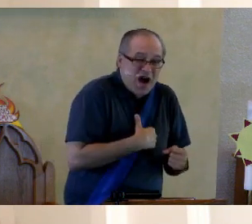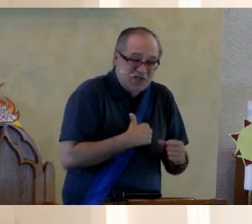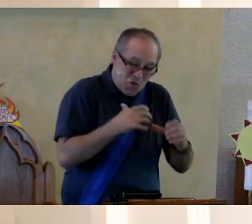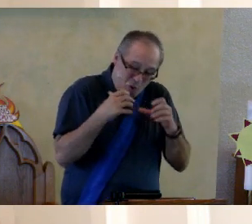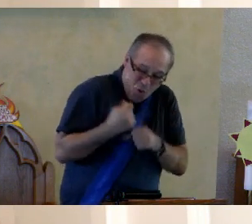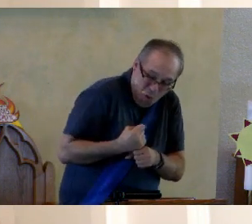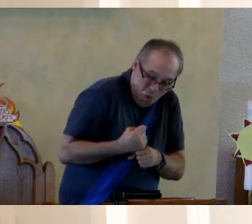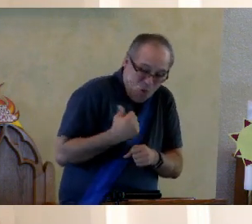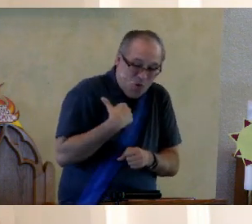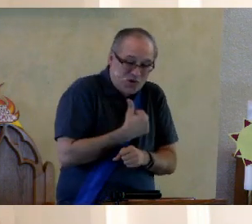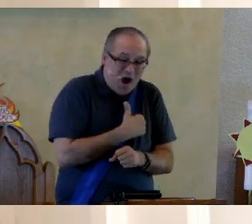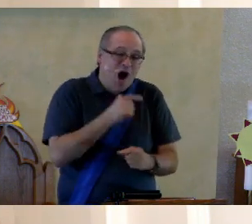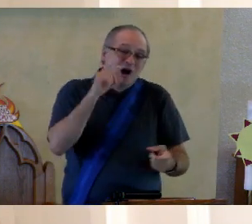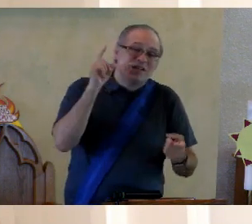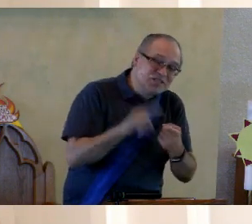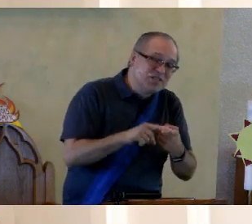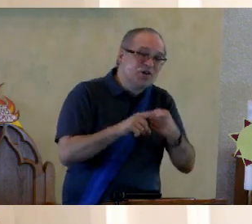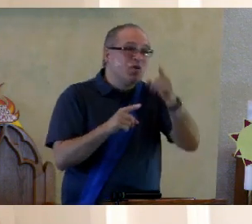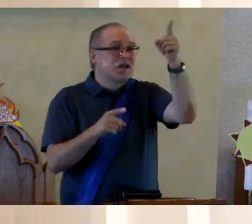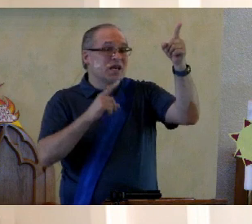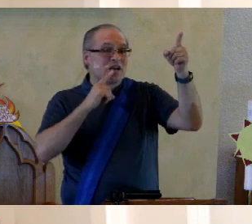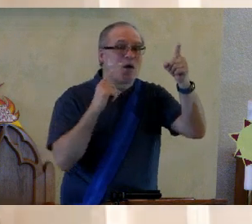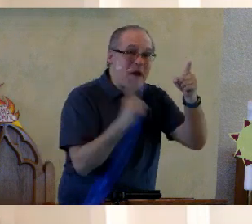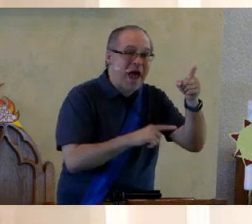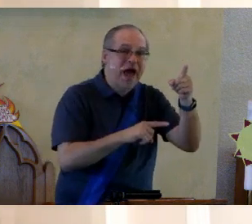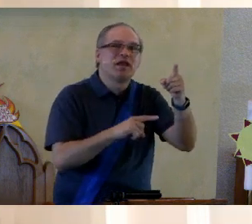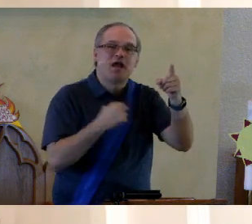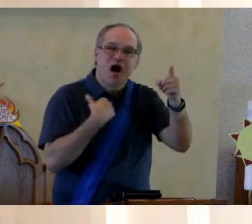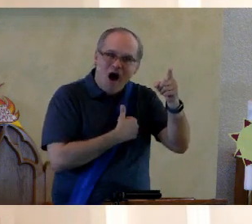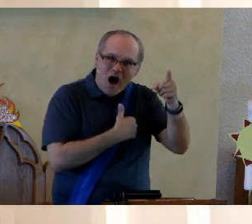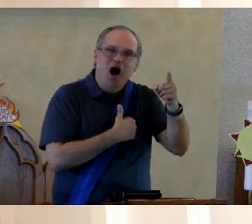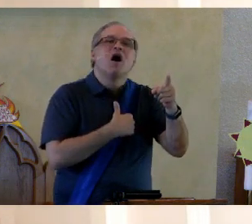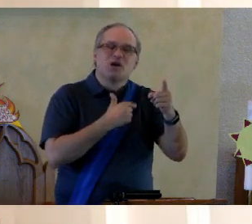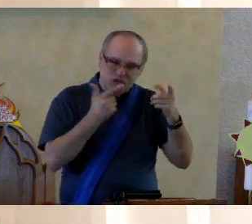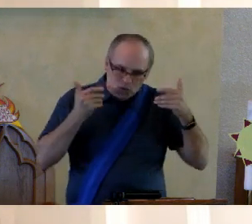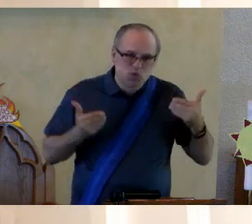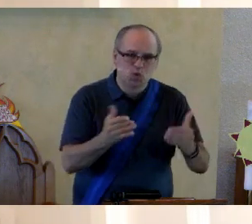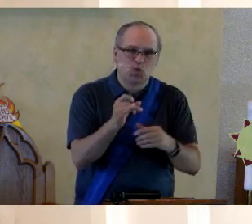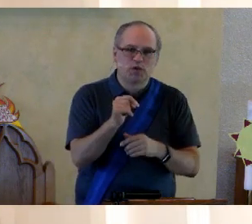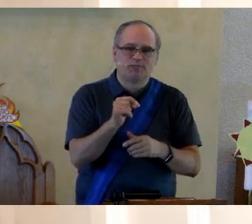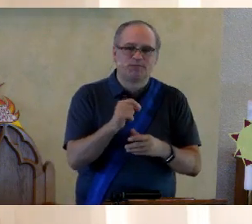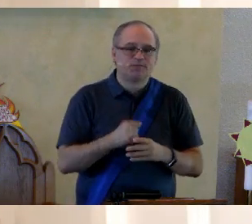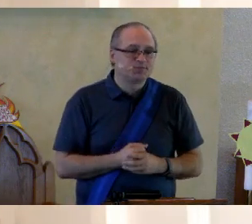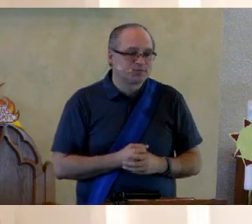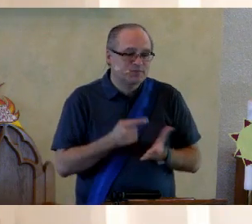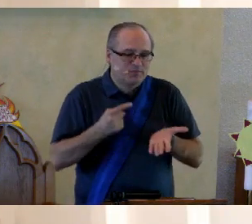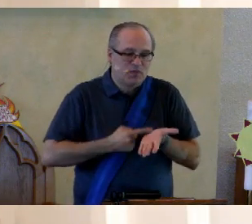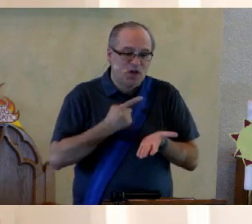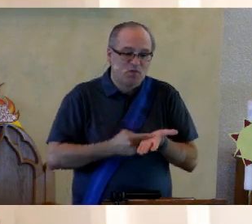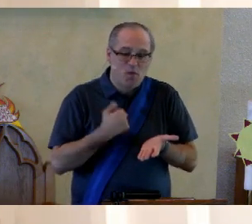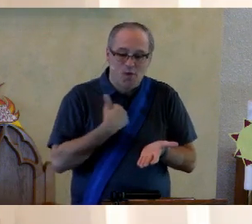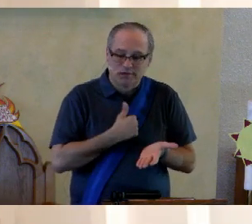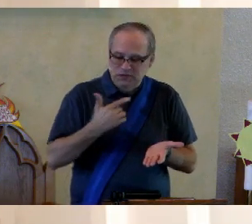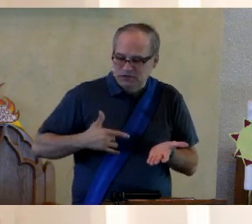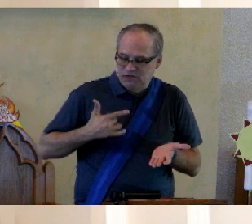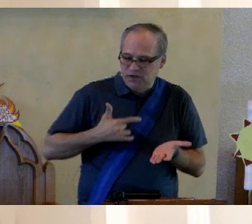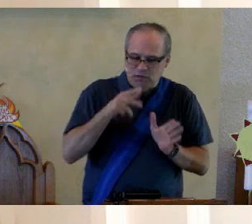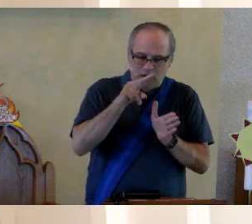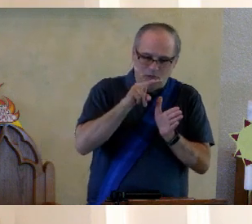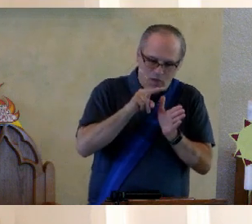God commanded in us to take root? Sometimes we may think that we are being buried alive, when